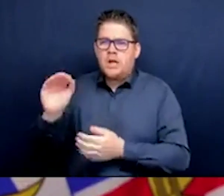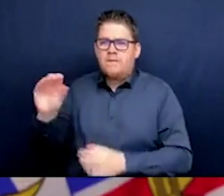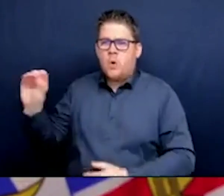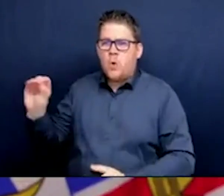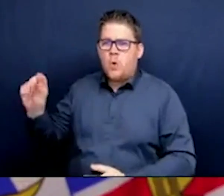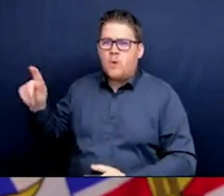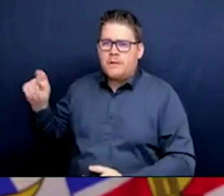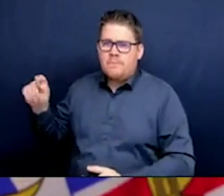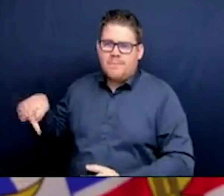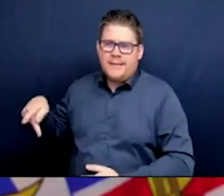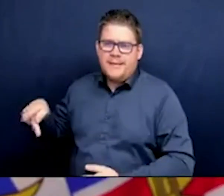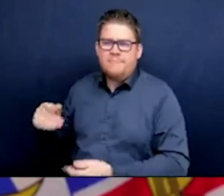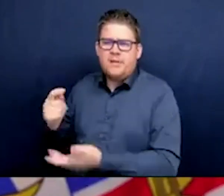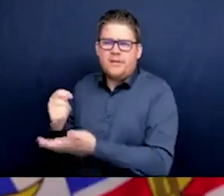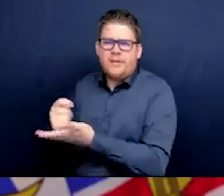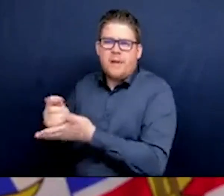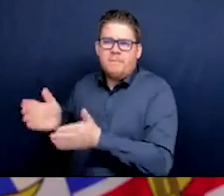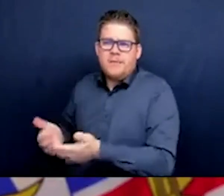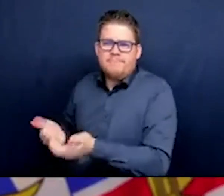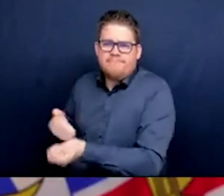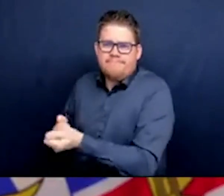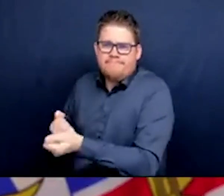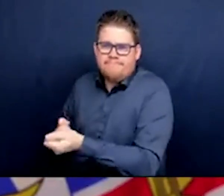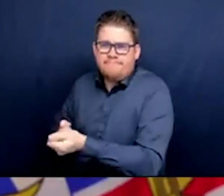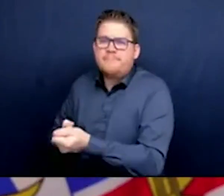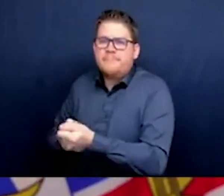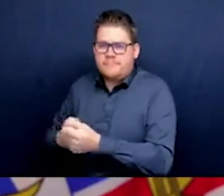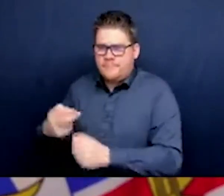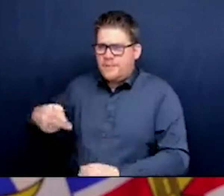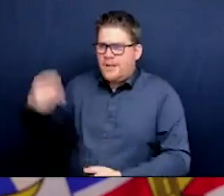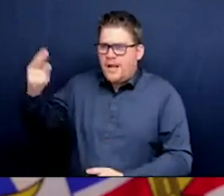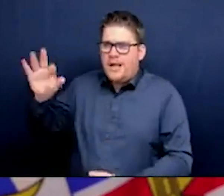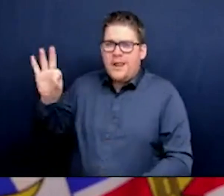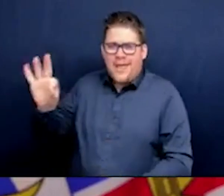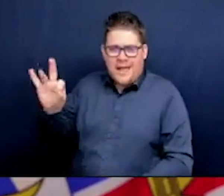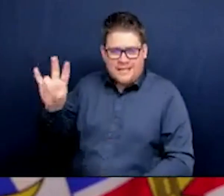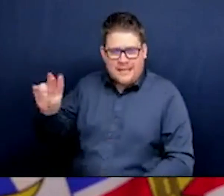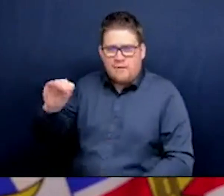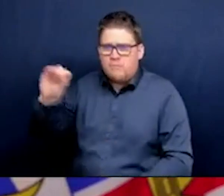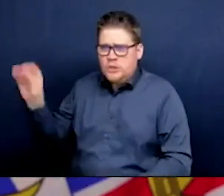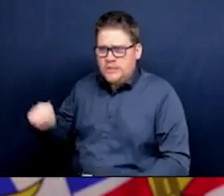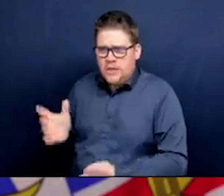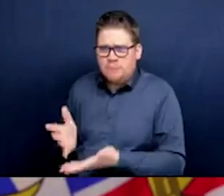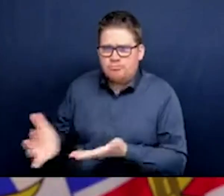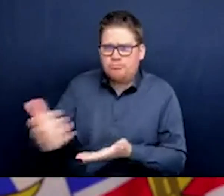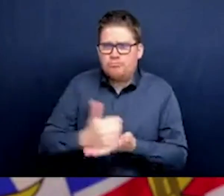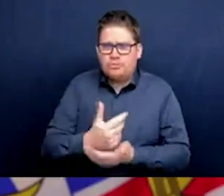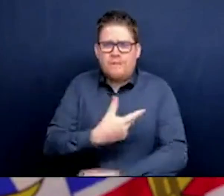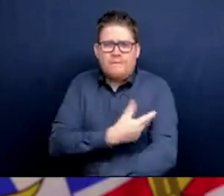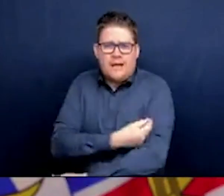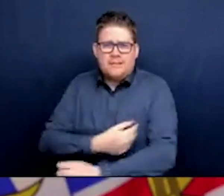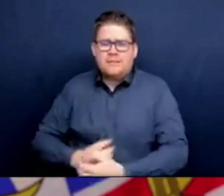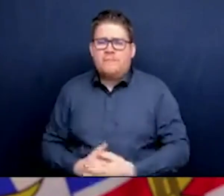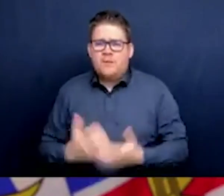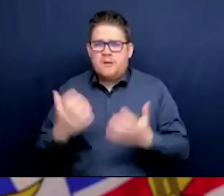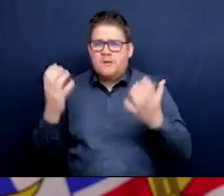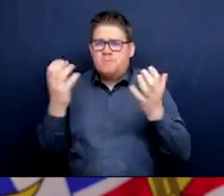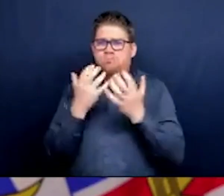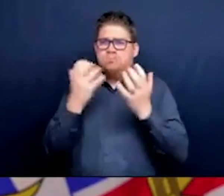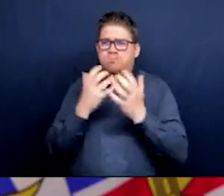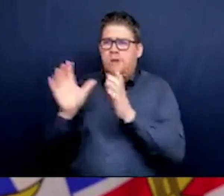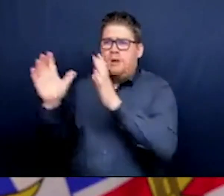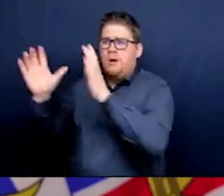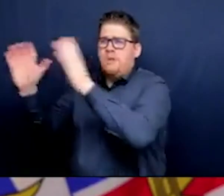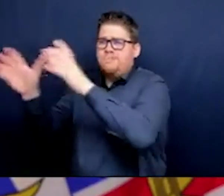this is, will help you understand that the levels of immunization are very high in most of the registered health